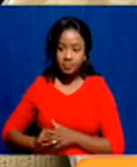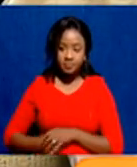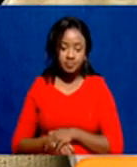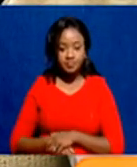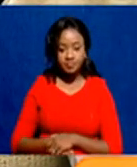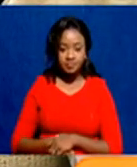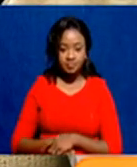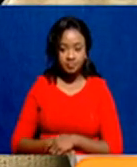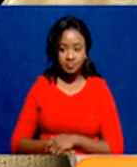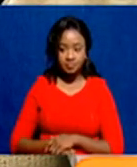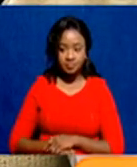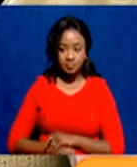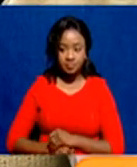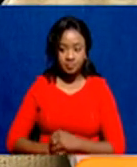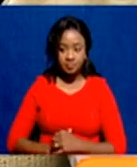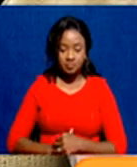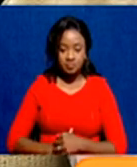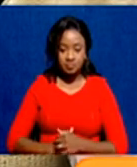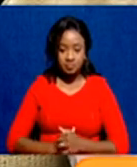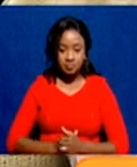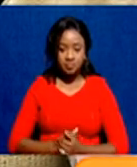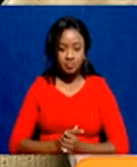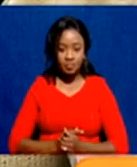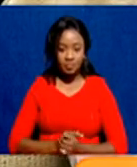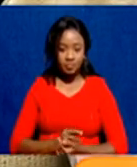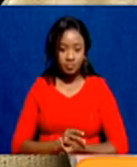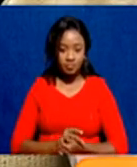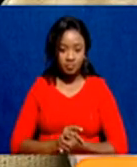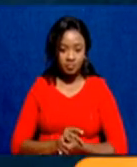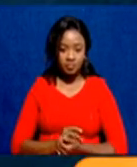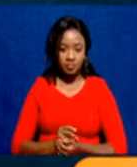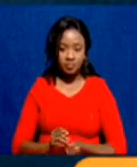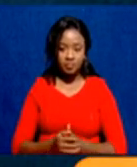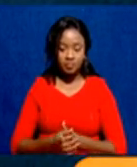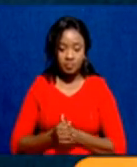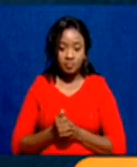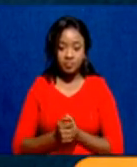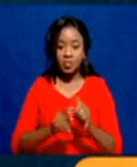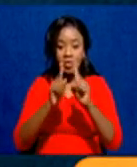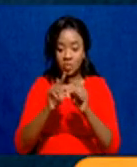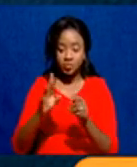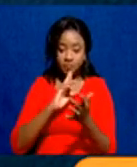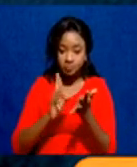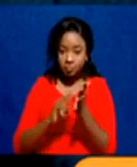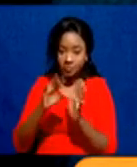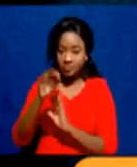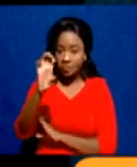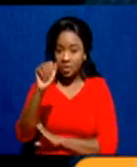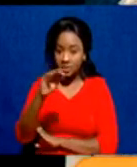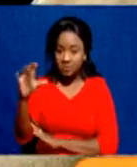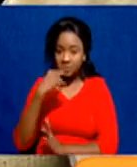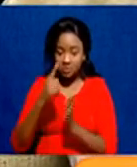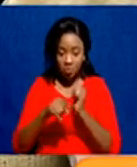Limited, Sabena International Limited, and Sesela Resources Limited. The report also details that the former